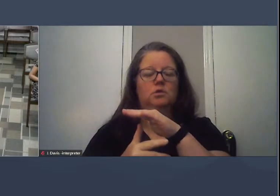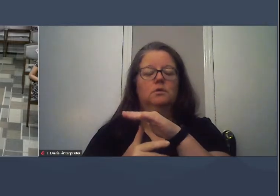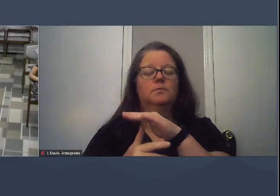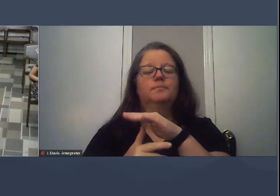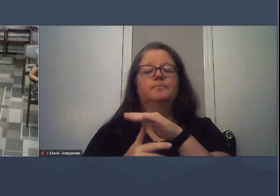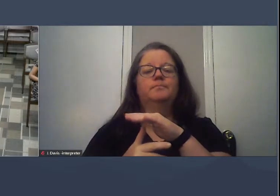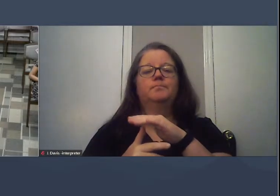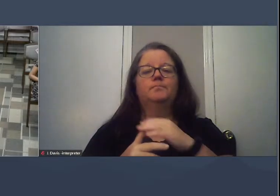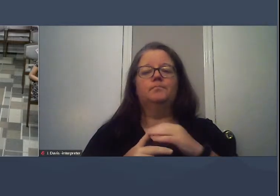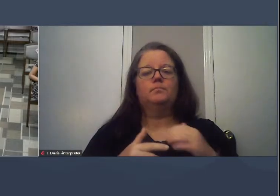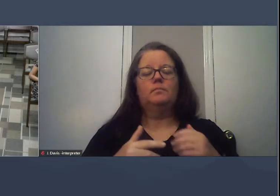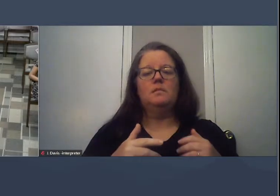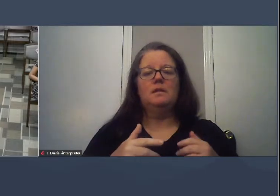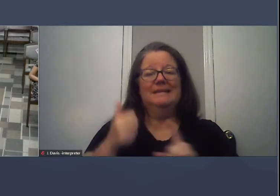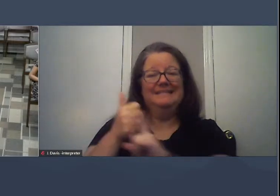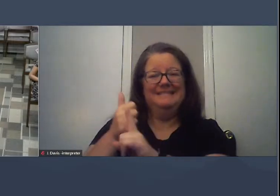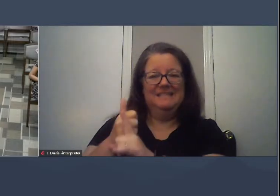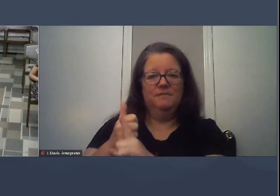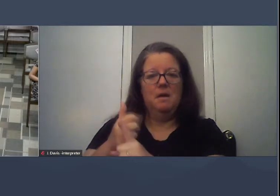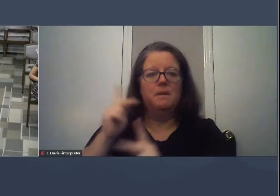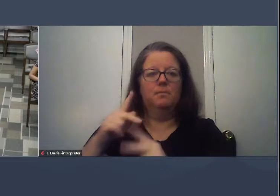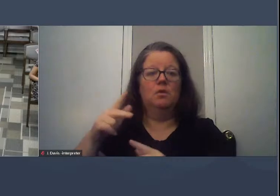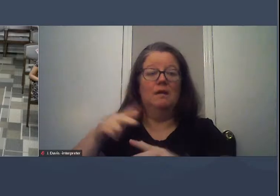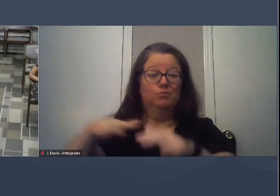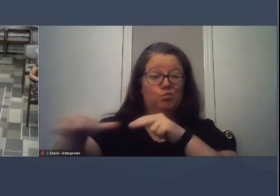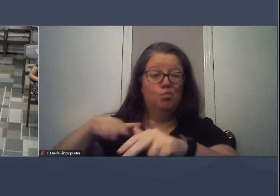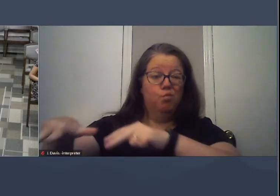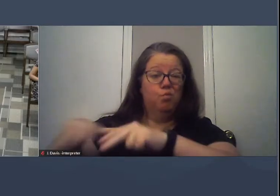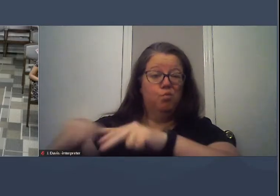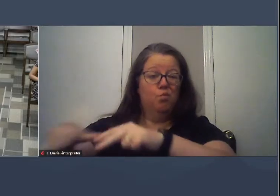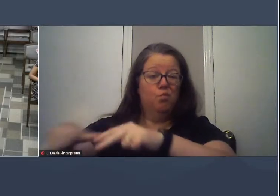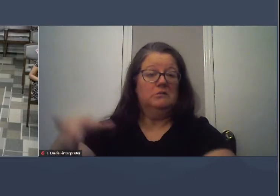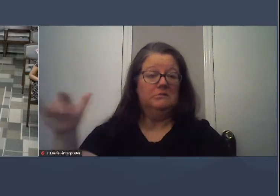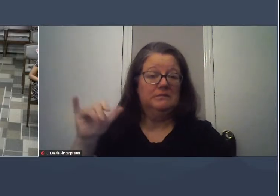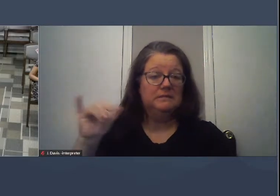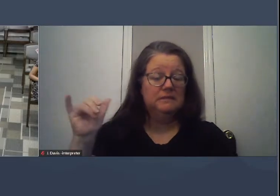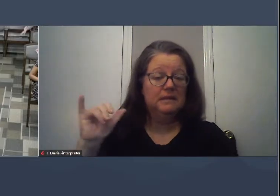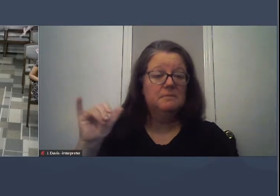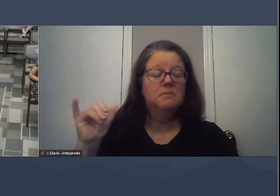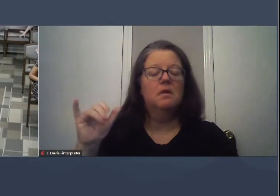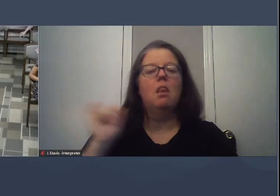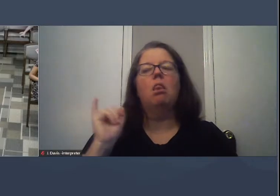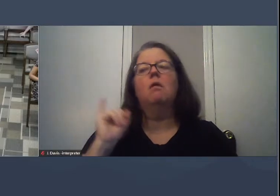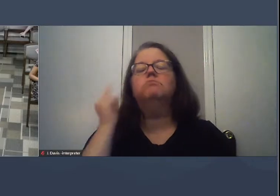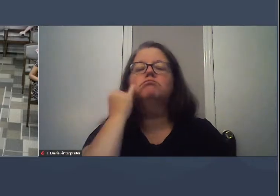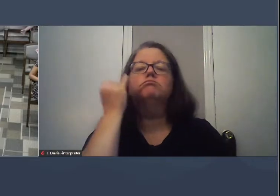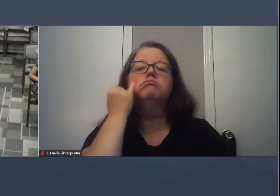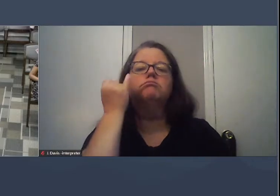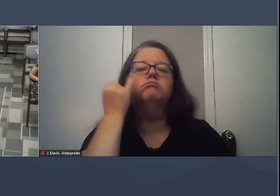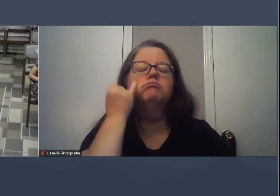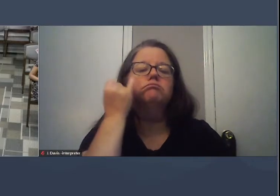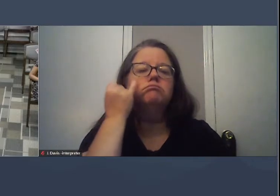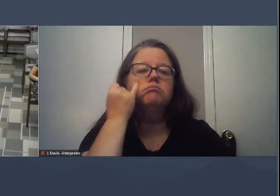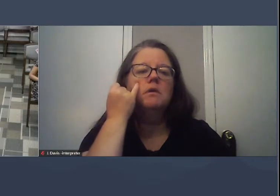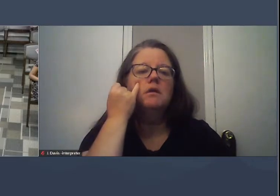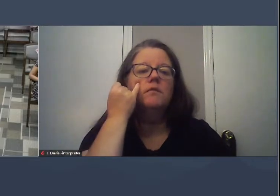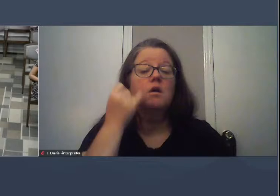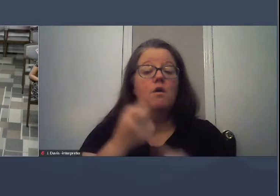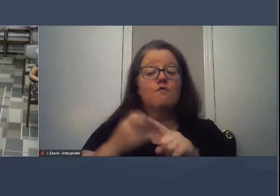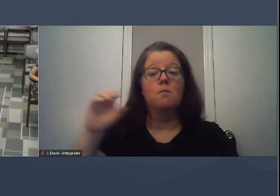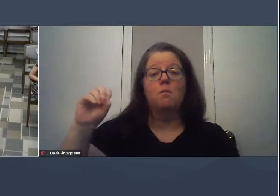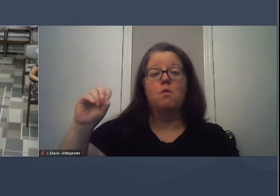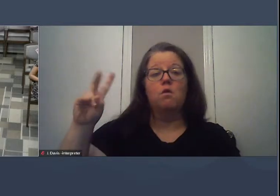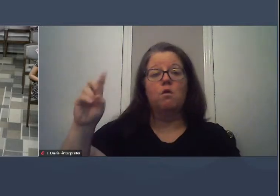said, it's no, people have to walk there. It would be the same as going from Overton